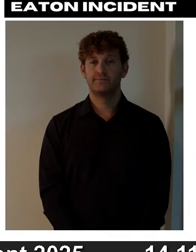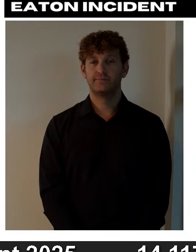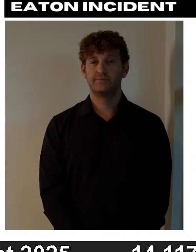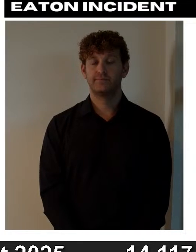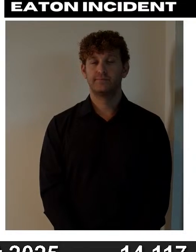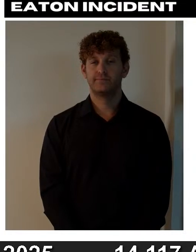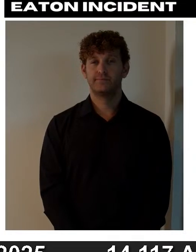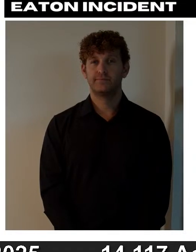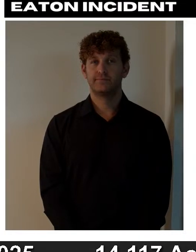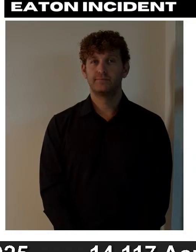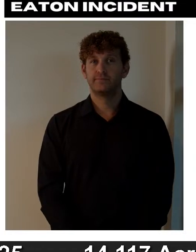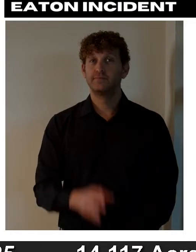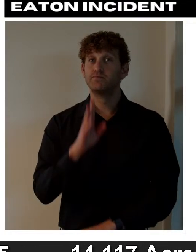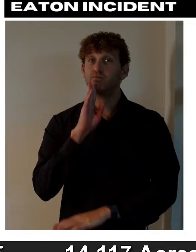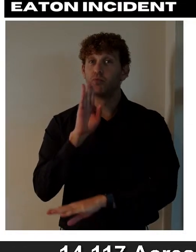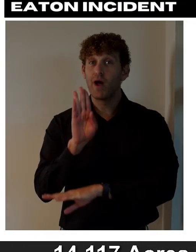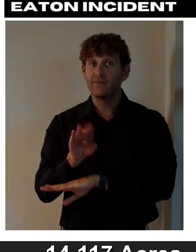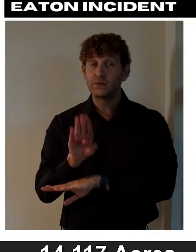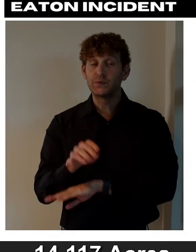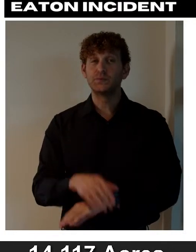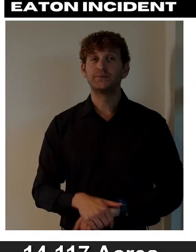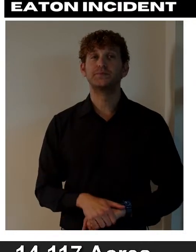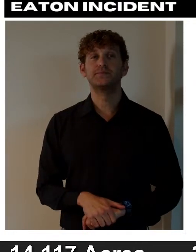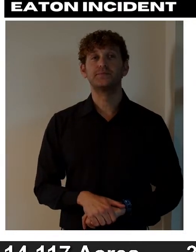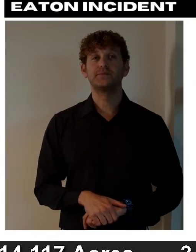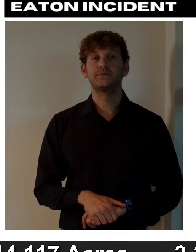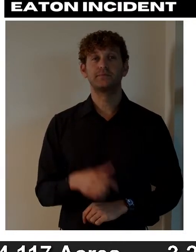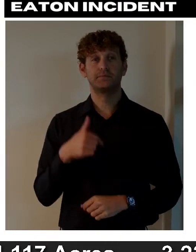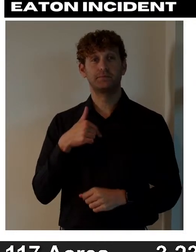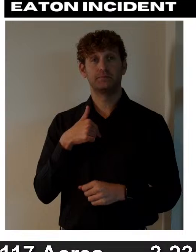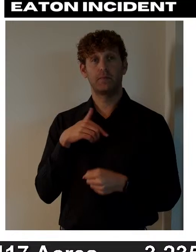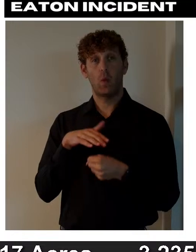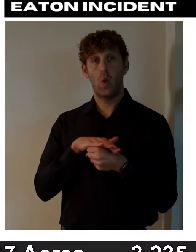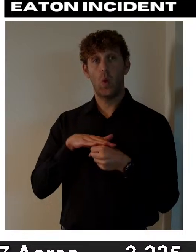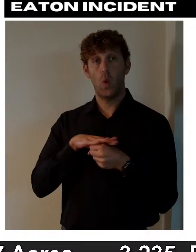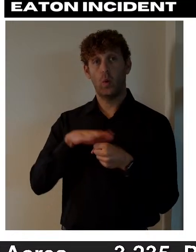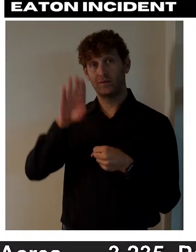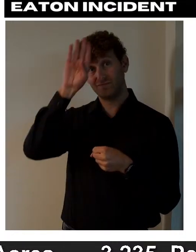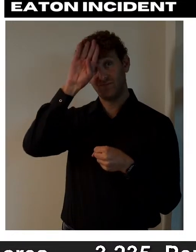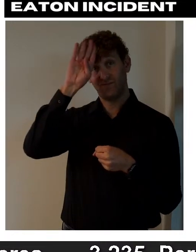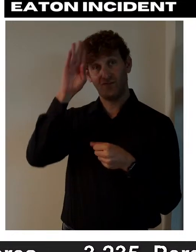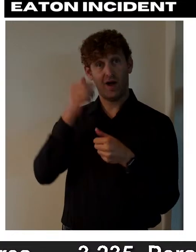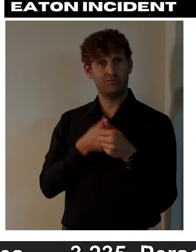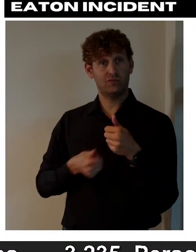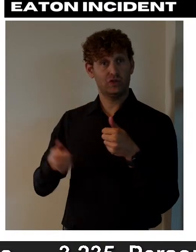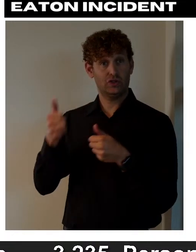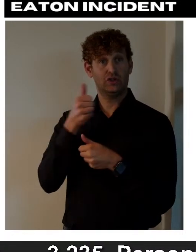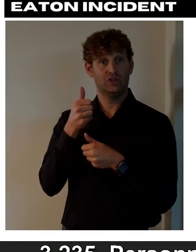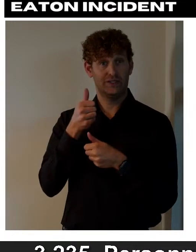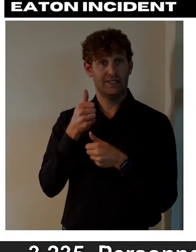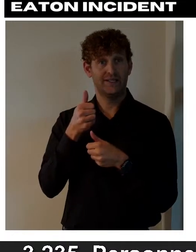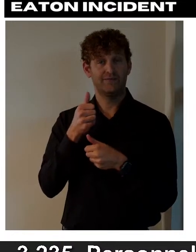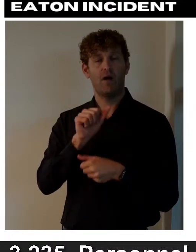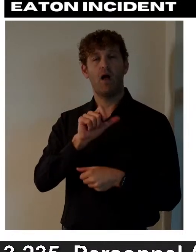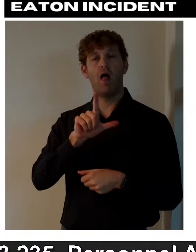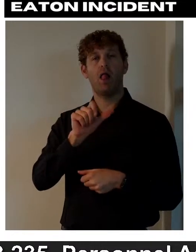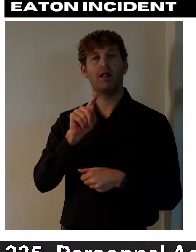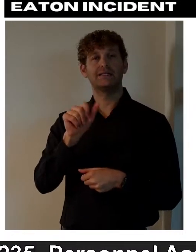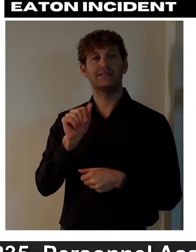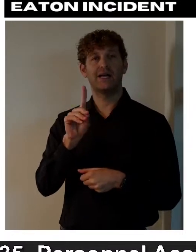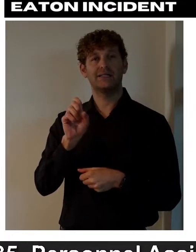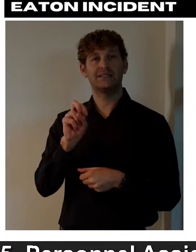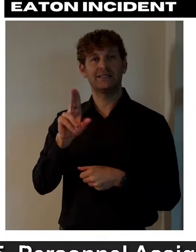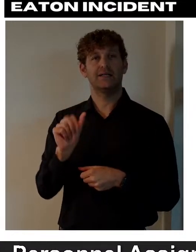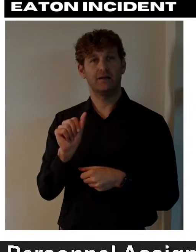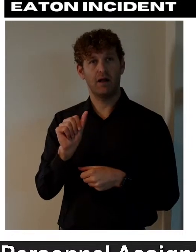Hey, good afternoon. Pat Springle, local fire chief, community of Altadena. So I've received many questions from the public regarding 911